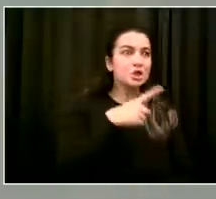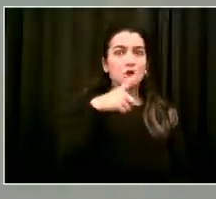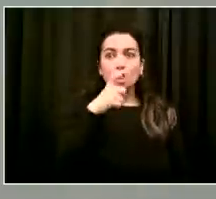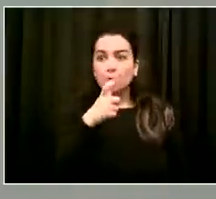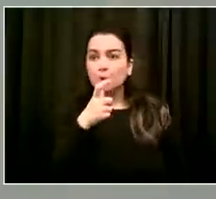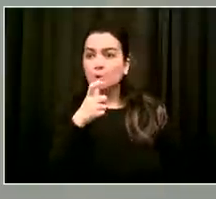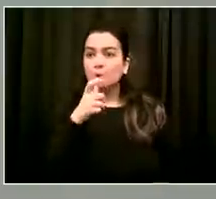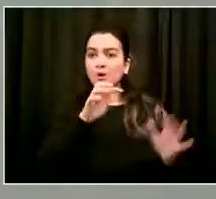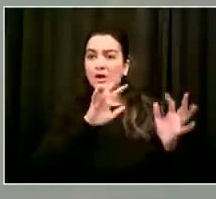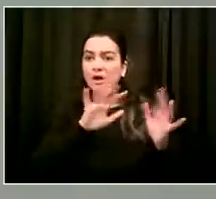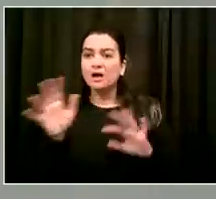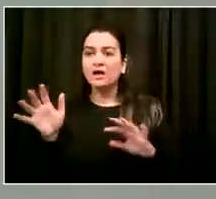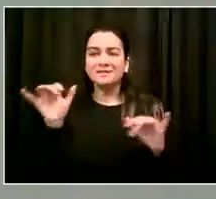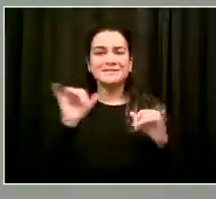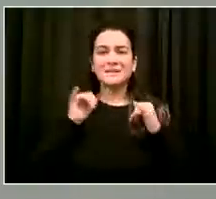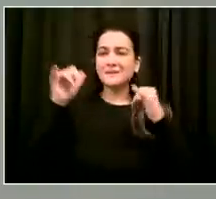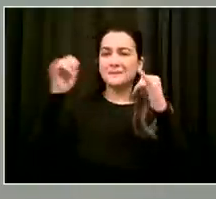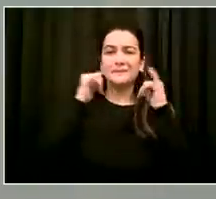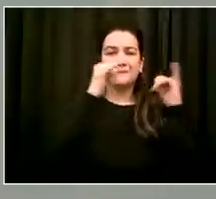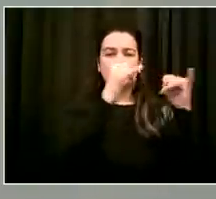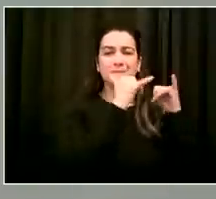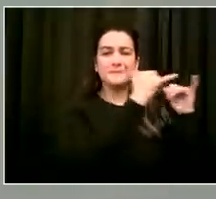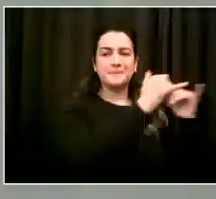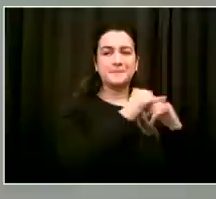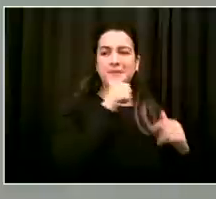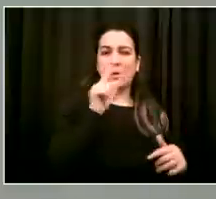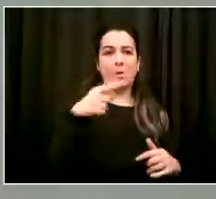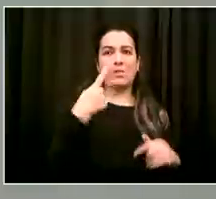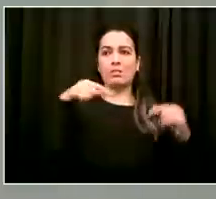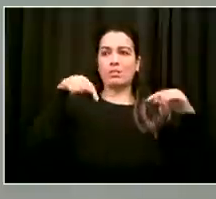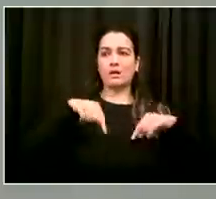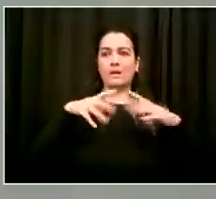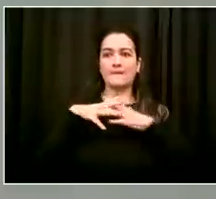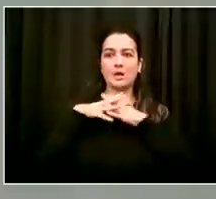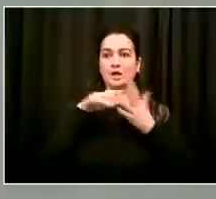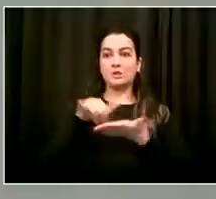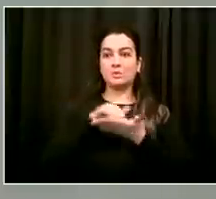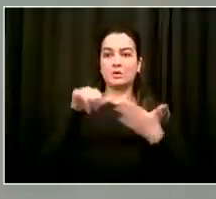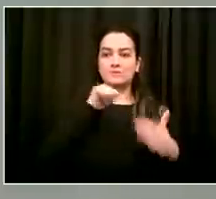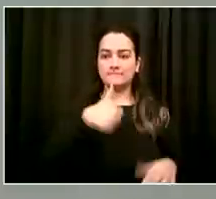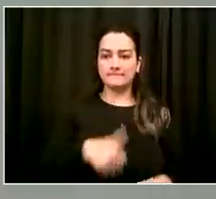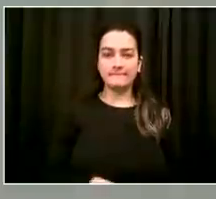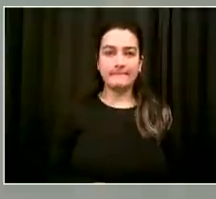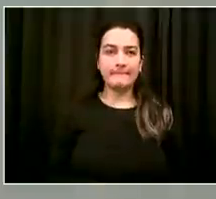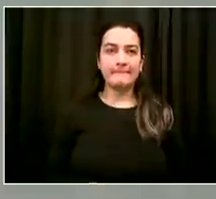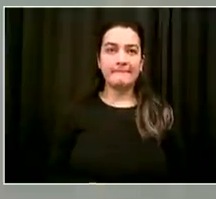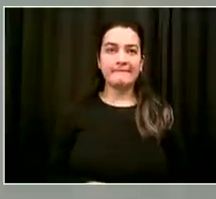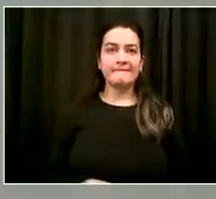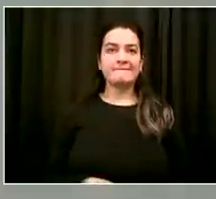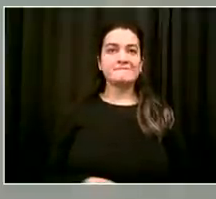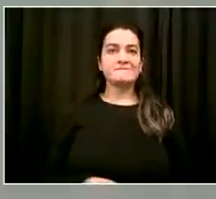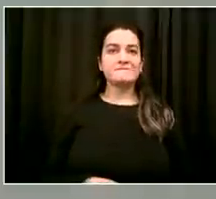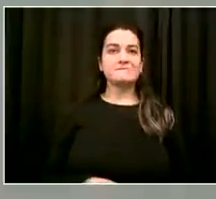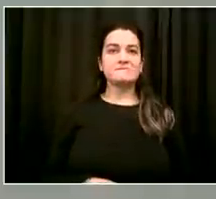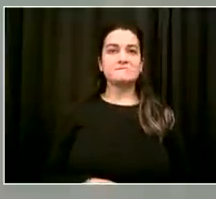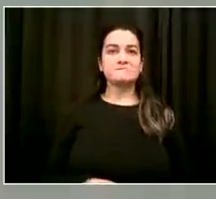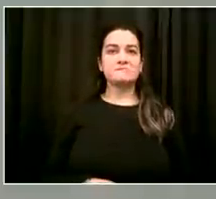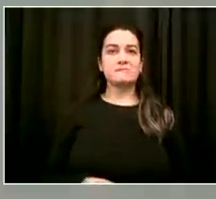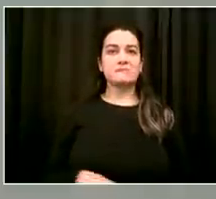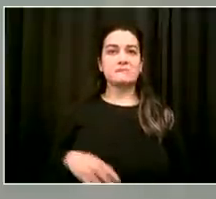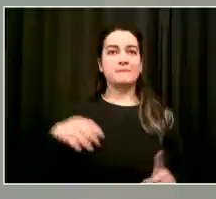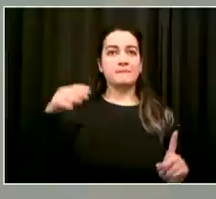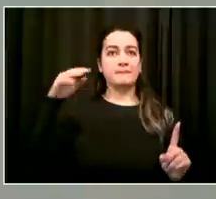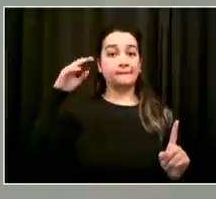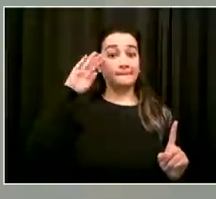infected. We know that during the limited period and the limited number of patients that develop infection during between that first and